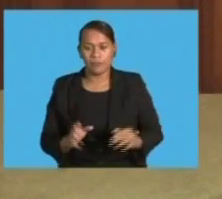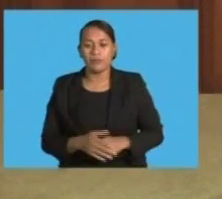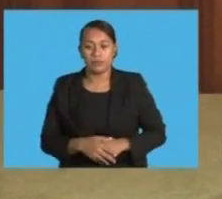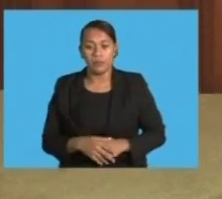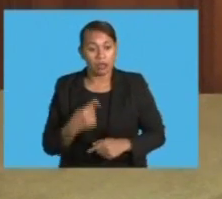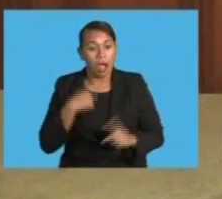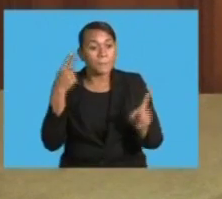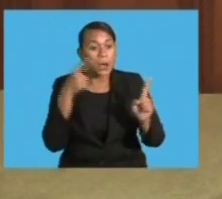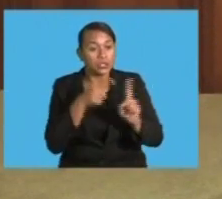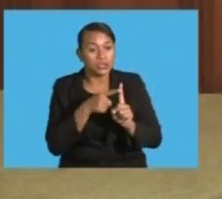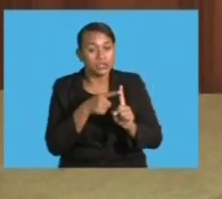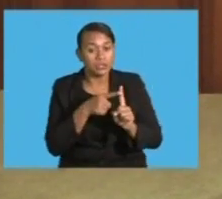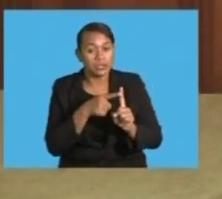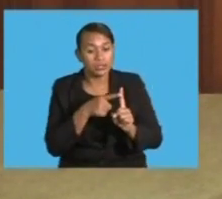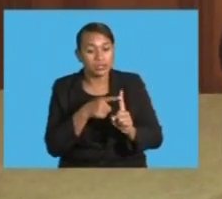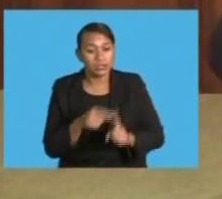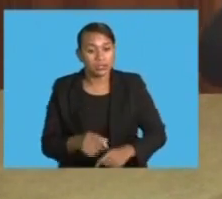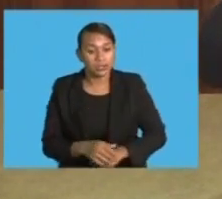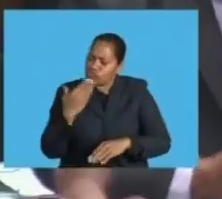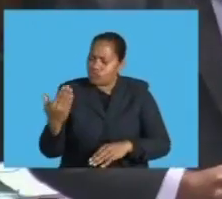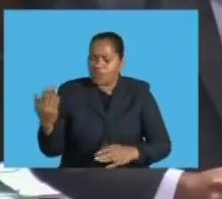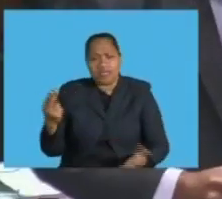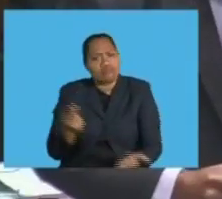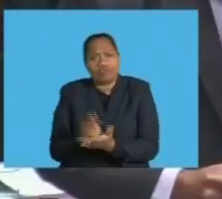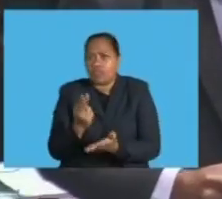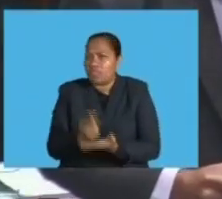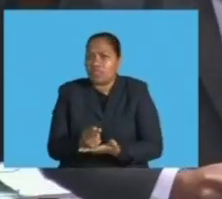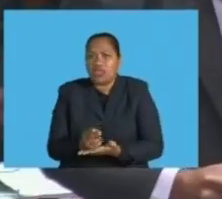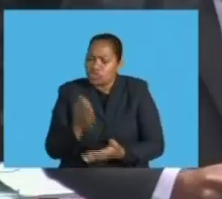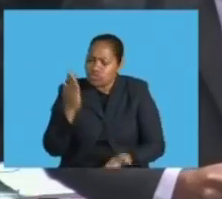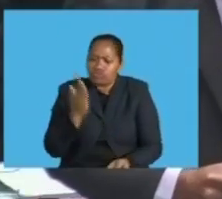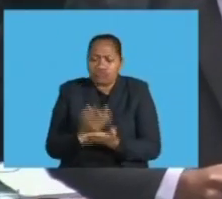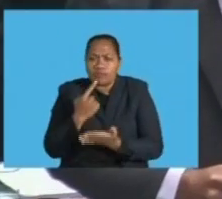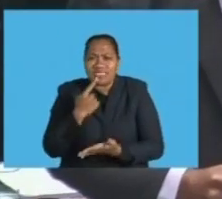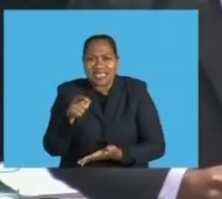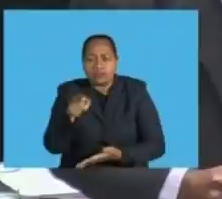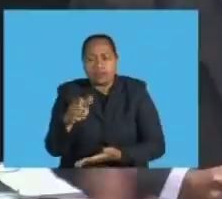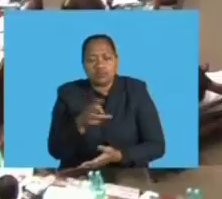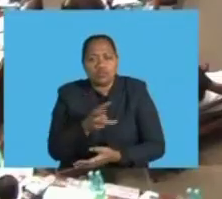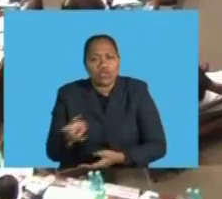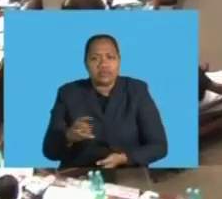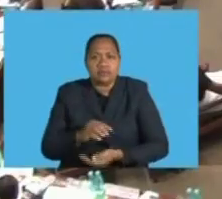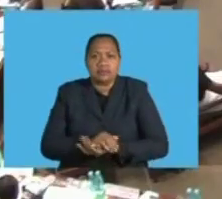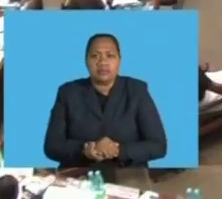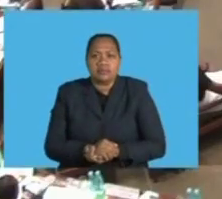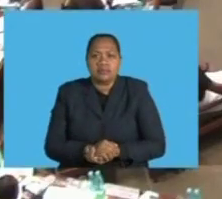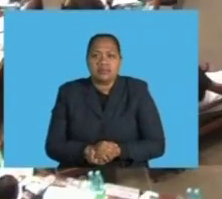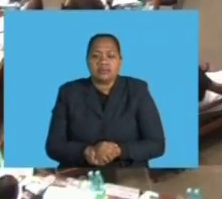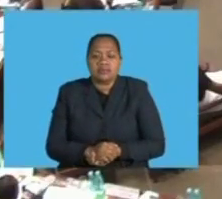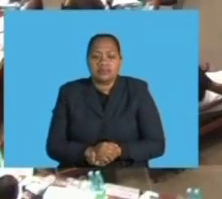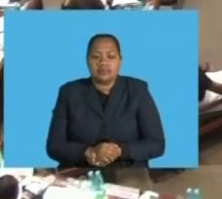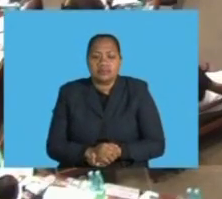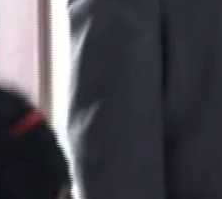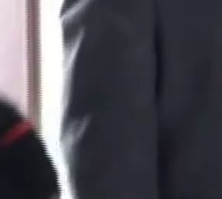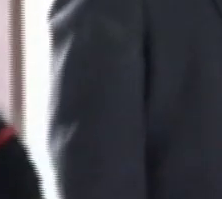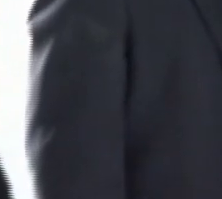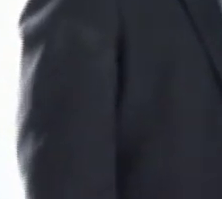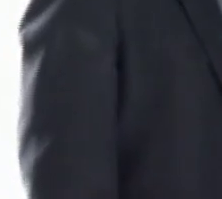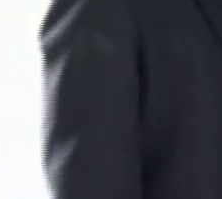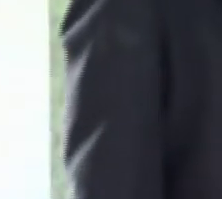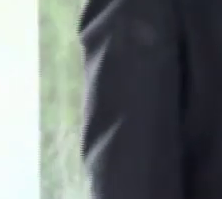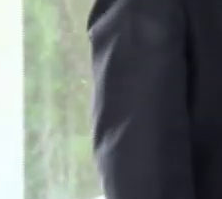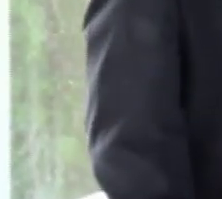continuous interjection. Choneo Sumate said Nawaikula should have been this vocal against fellow party member